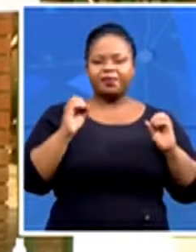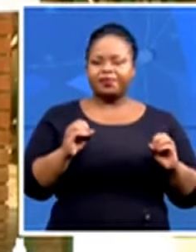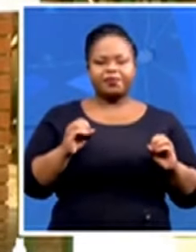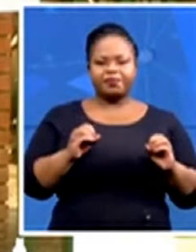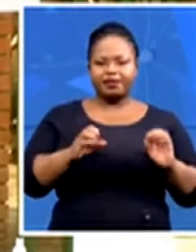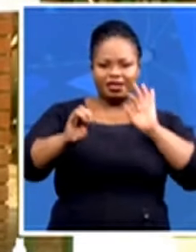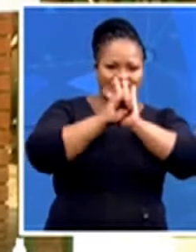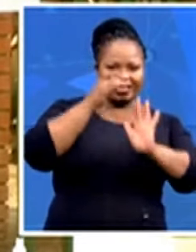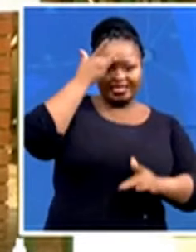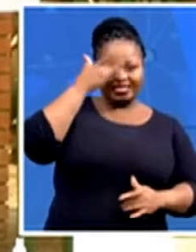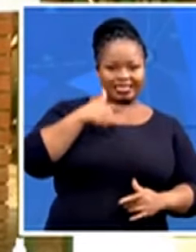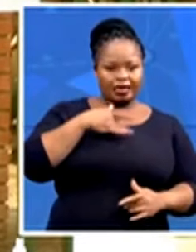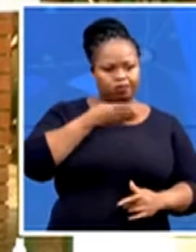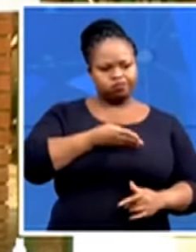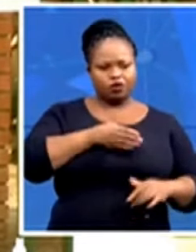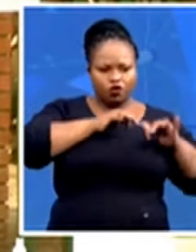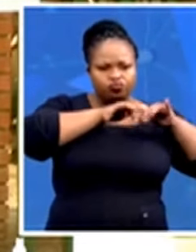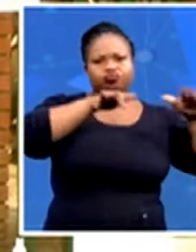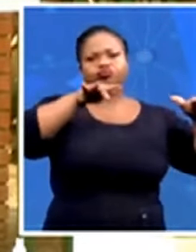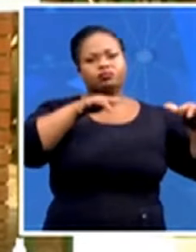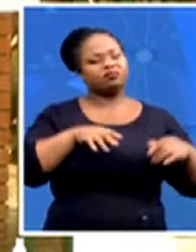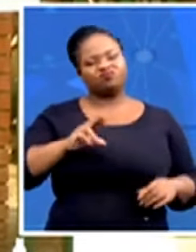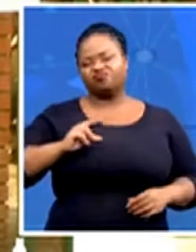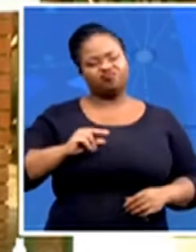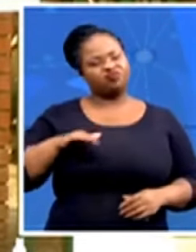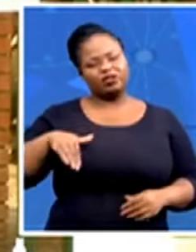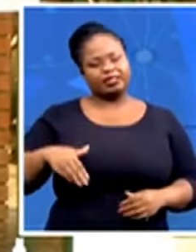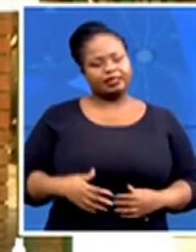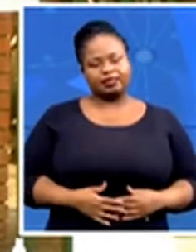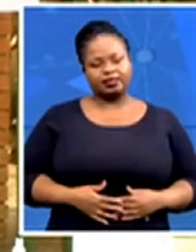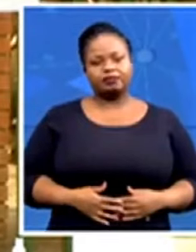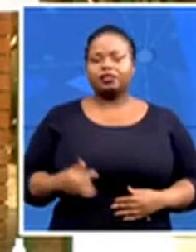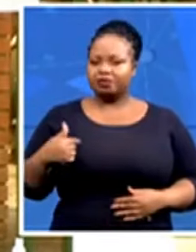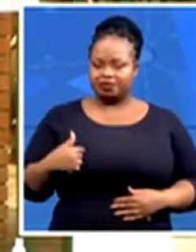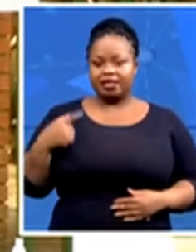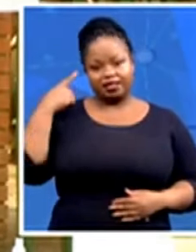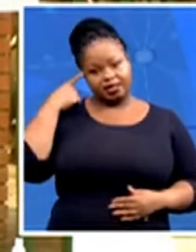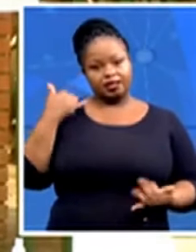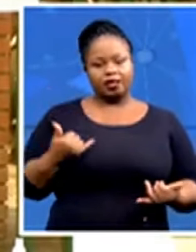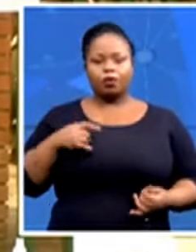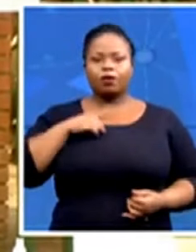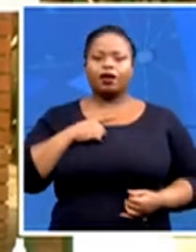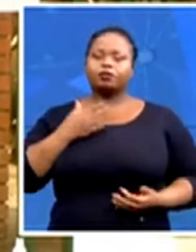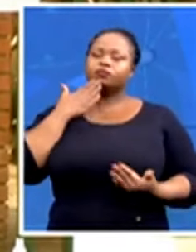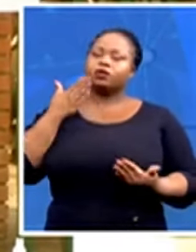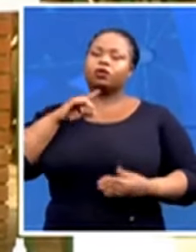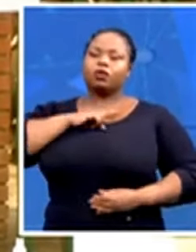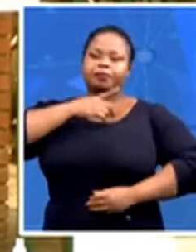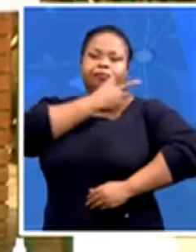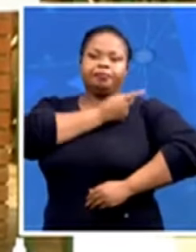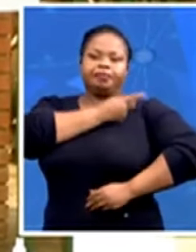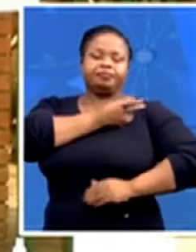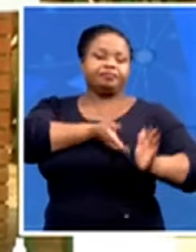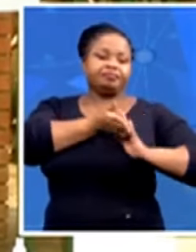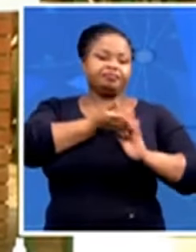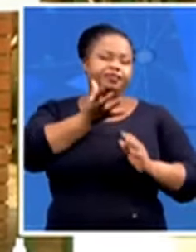now outbreak. And I think we can attribute that to the vaccination drive that we had previously. So come Tuesday, Free State